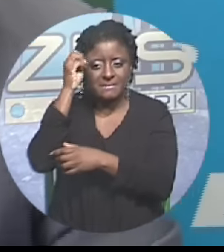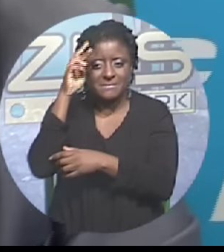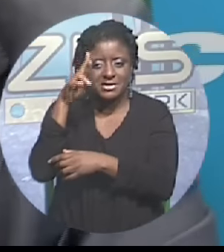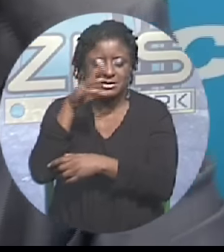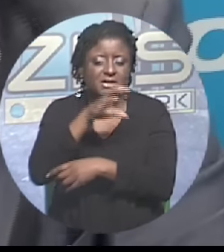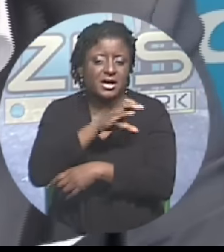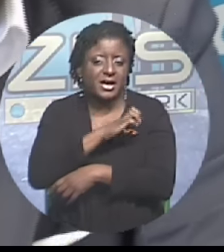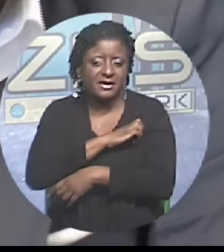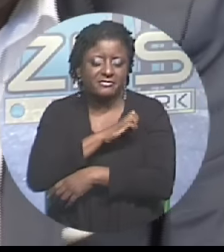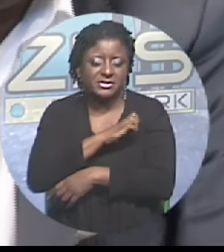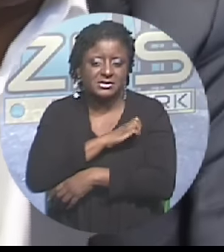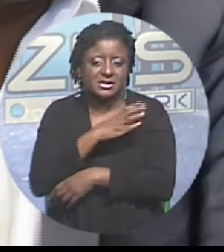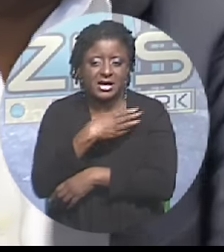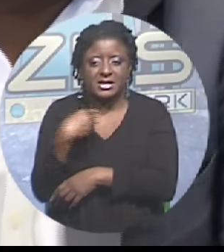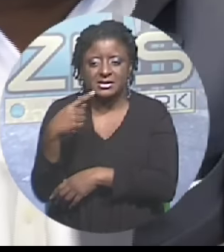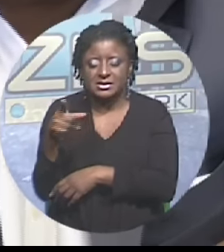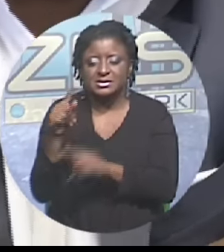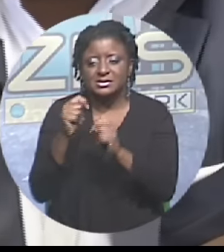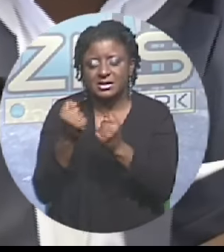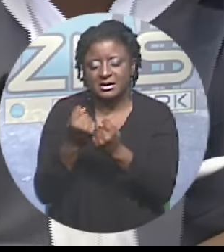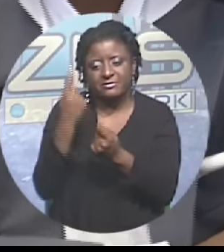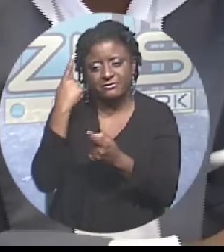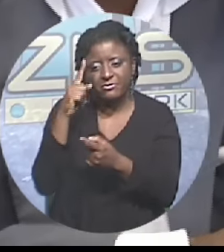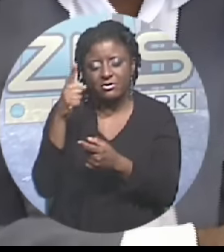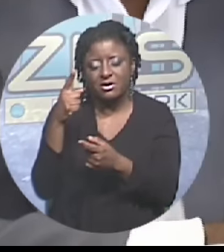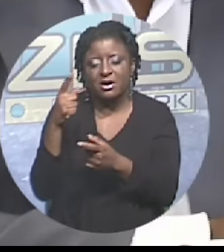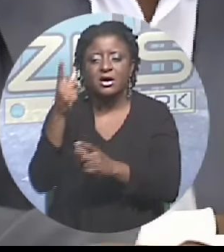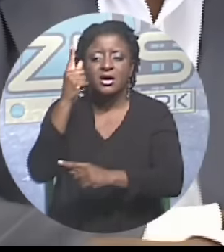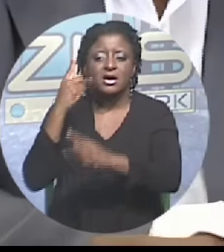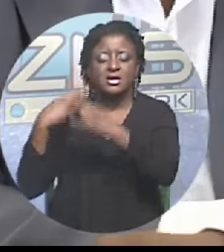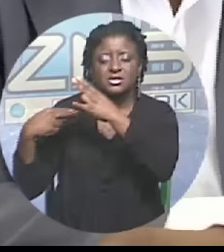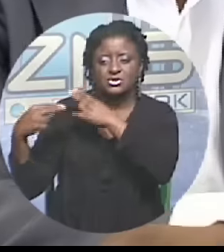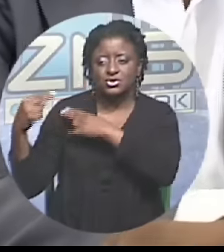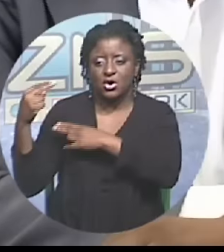for what I consider a very historic